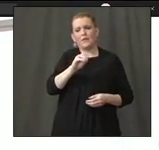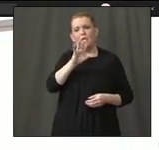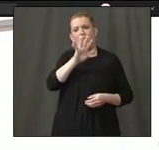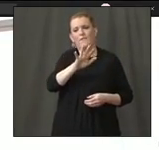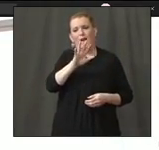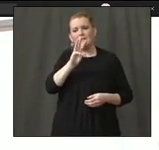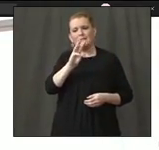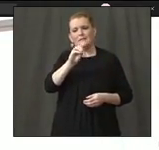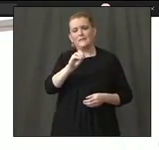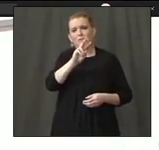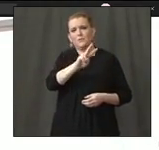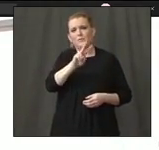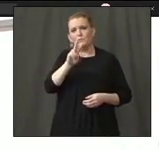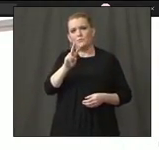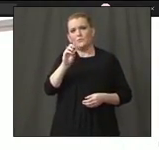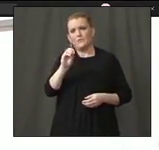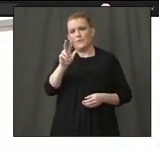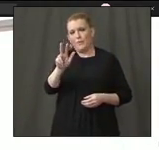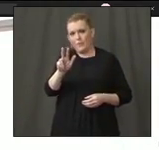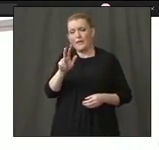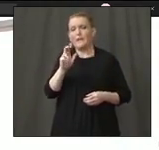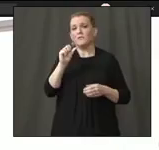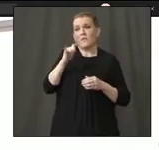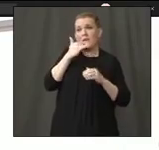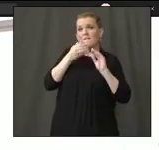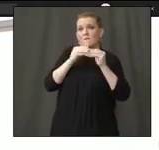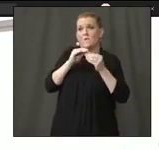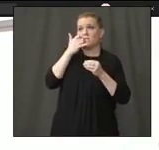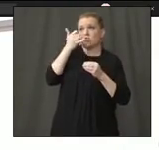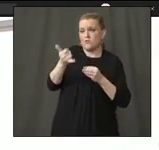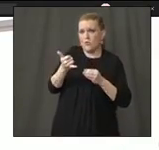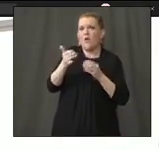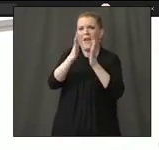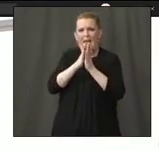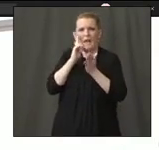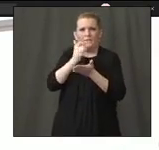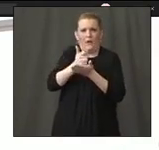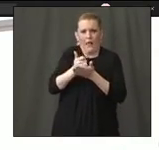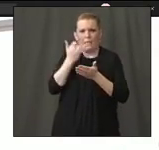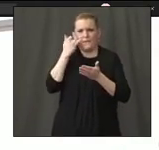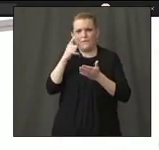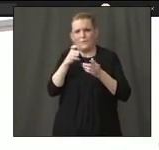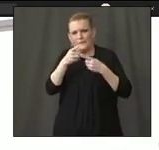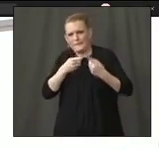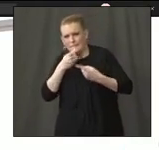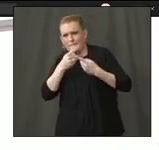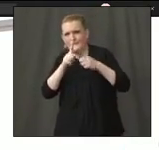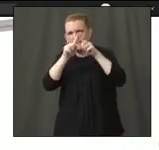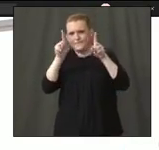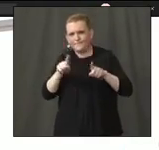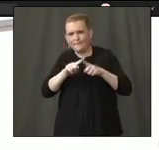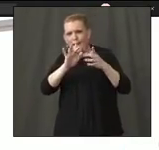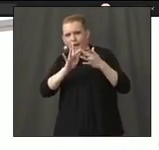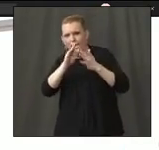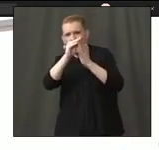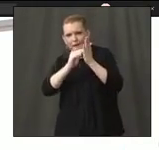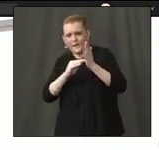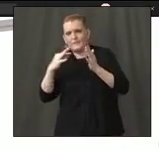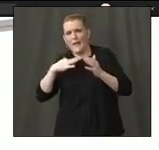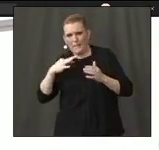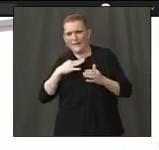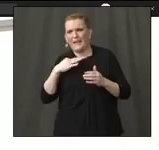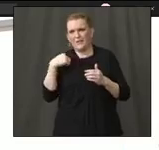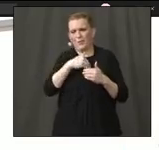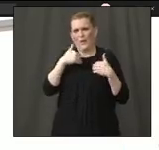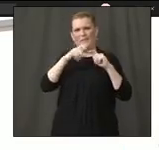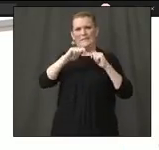860-500-233. Again, I encourage everybody to reach out to us. We have a dedicated team that is available and there to help businesses navigate through these